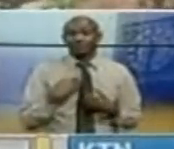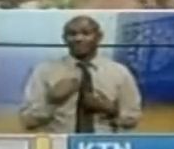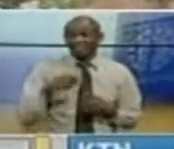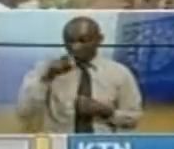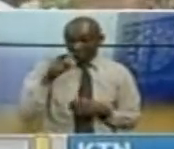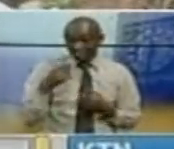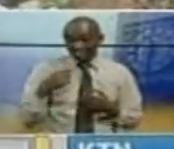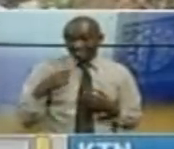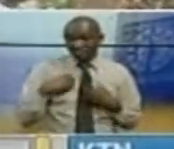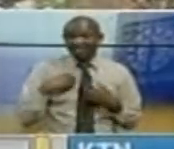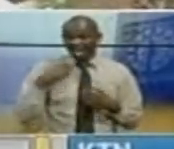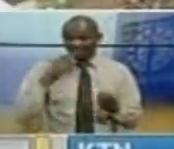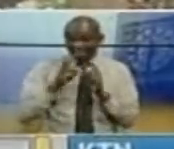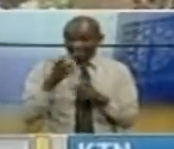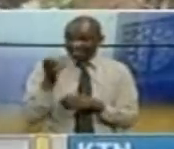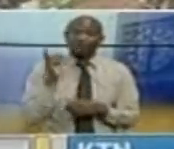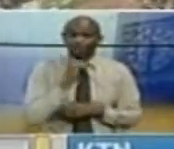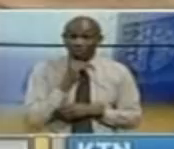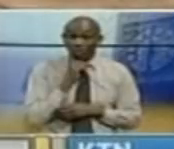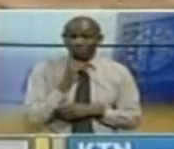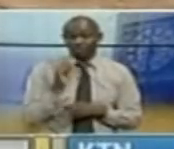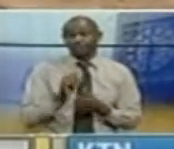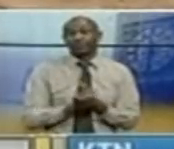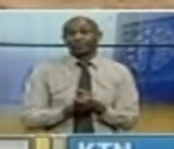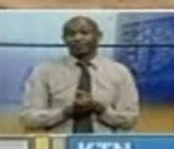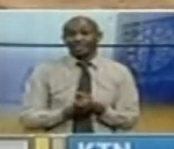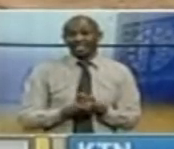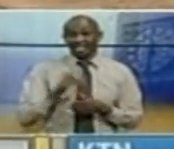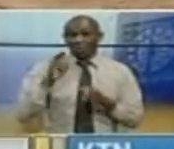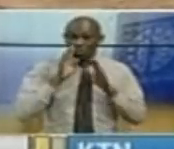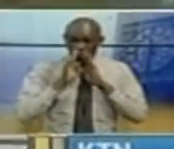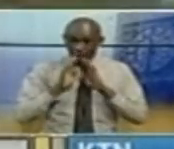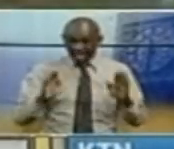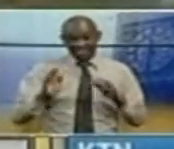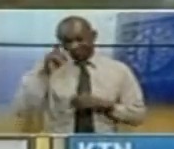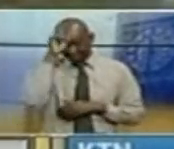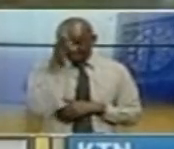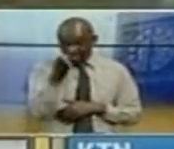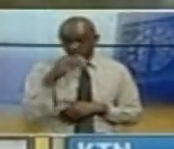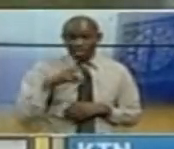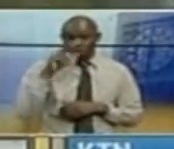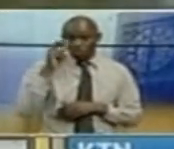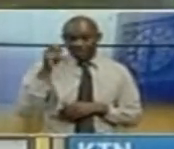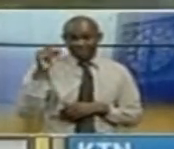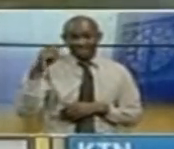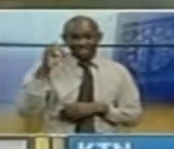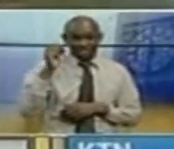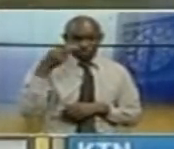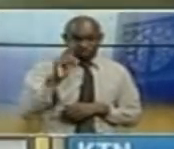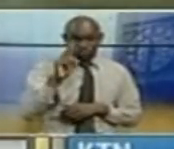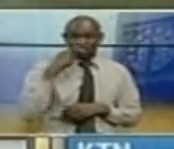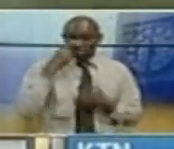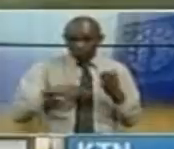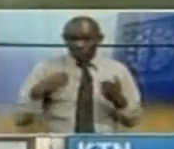In fact, even I have a race tomorrow. I drink. The quiet Tuyoluk village in Uasin Gishu County is home to